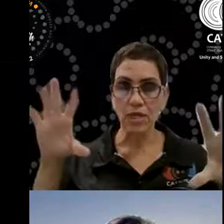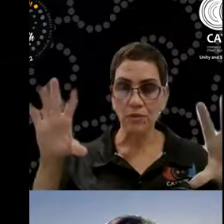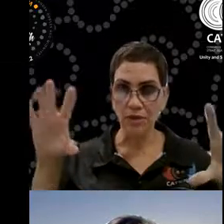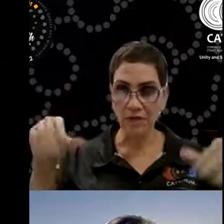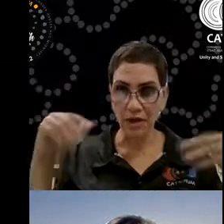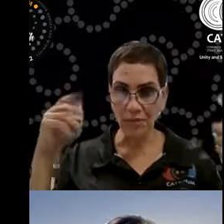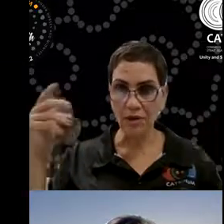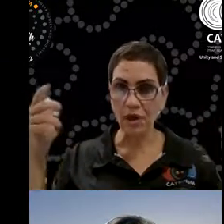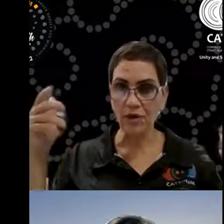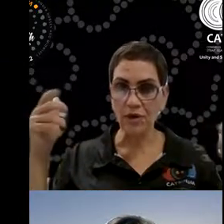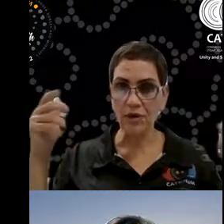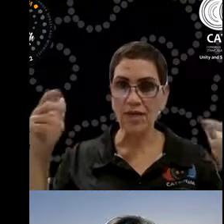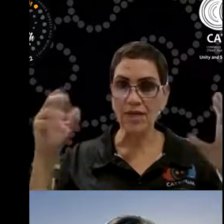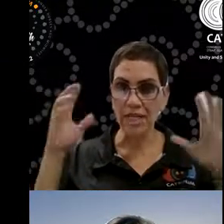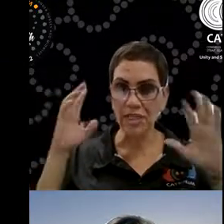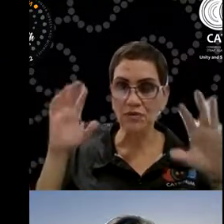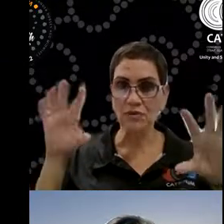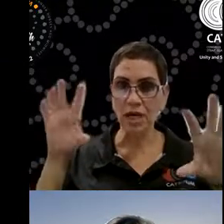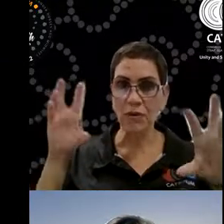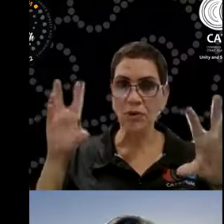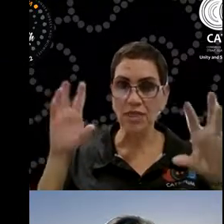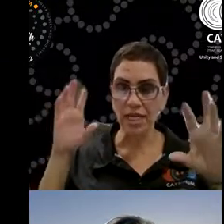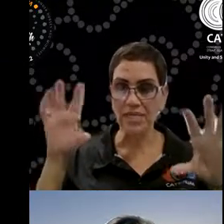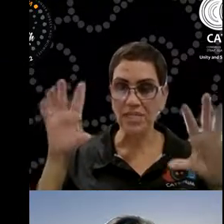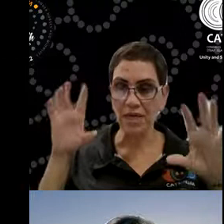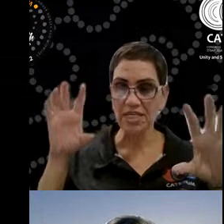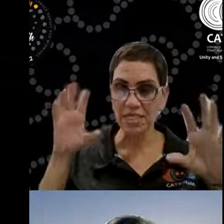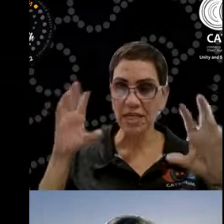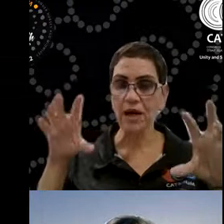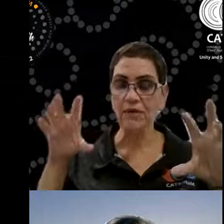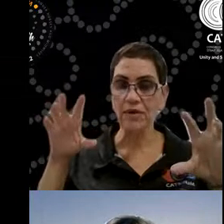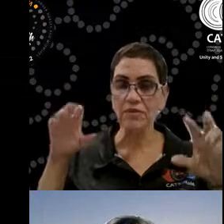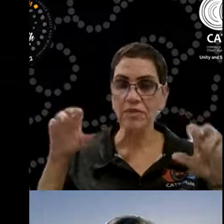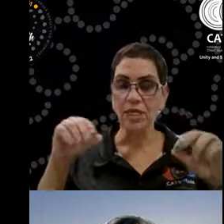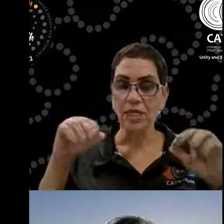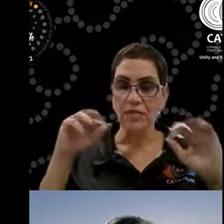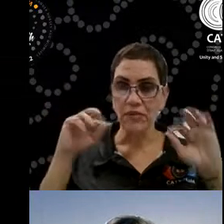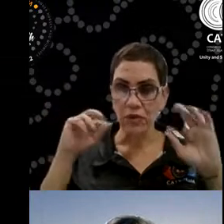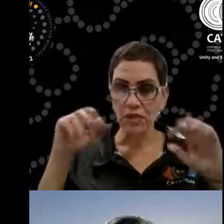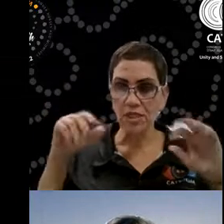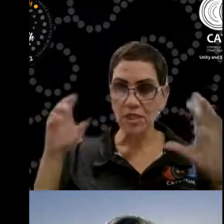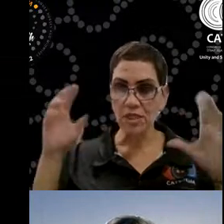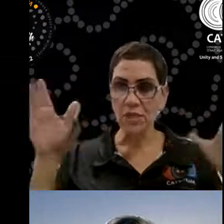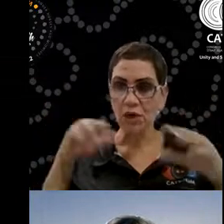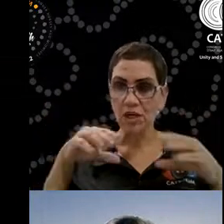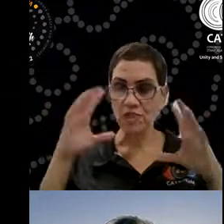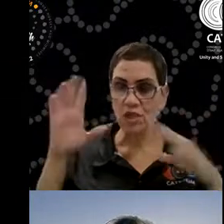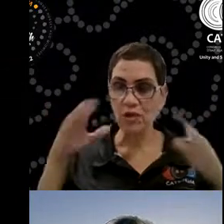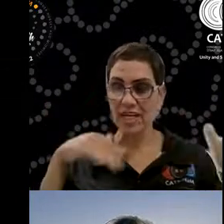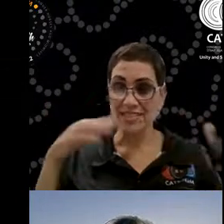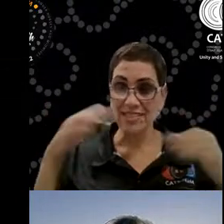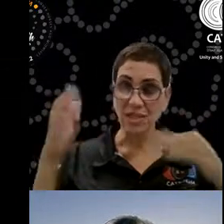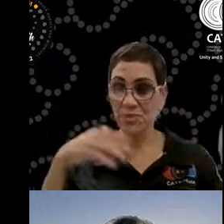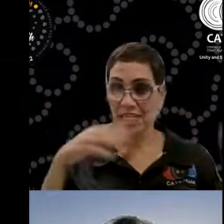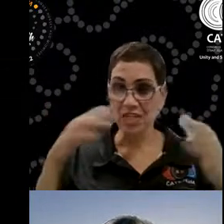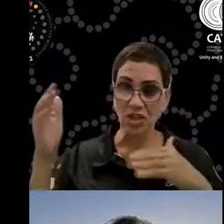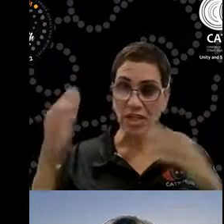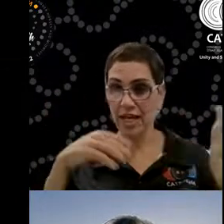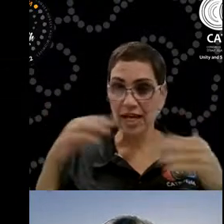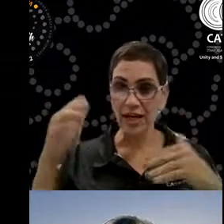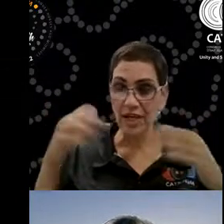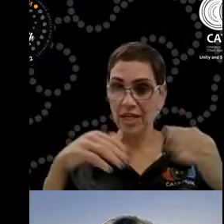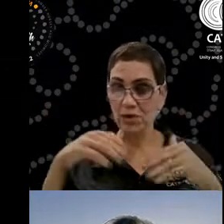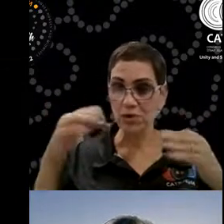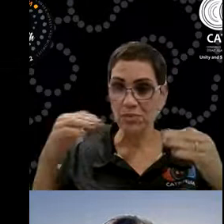all of the codes that were developed in the Code of Conduct, each of them come with the case-based scenarios for nurses and midwives to look at to